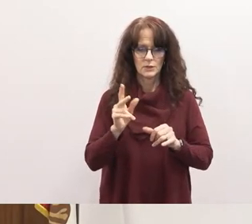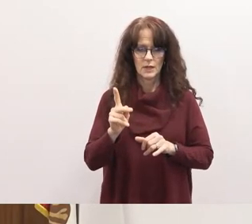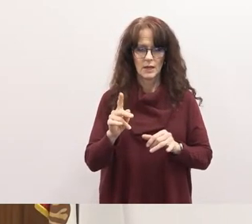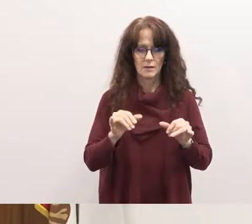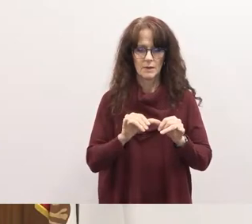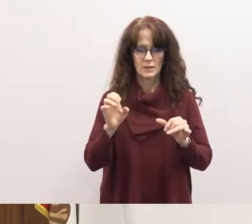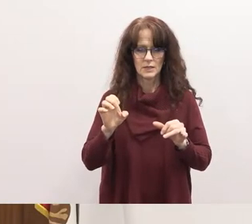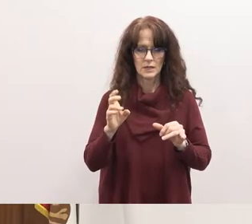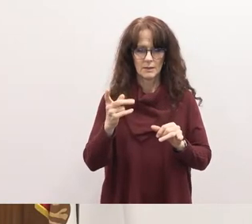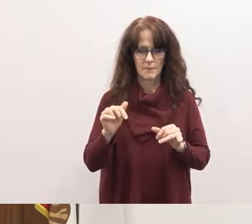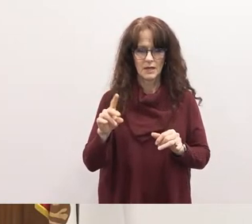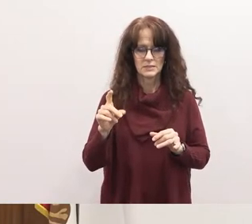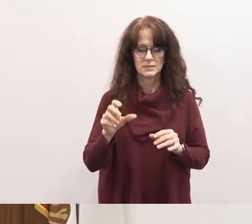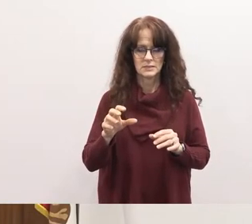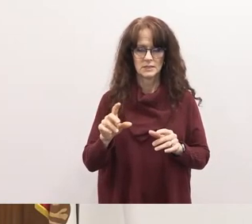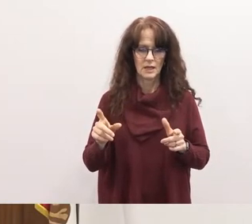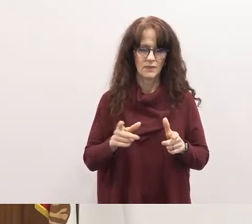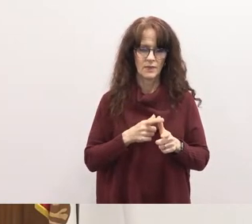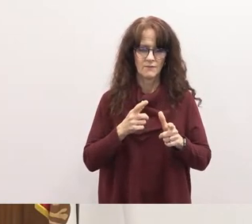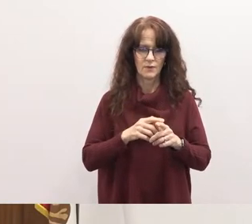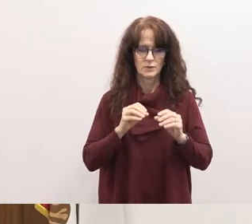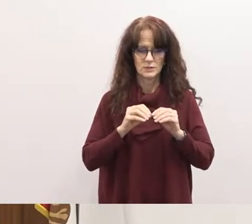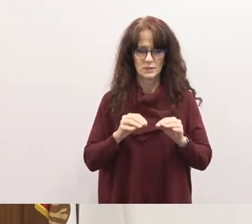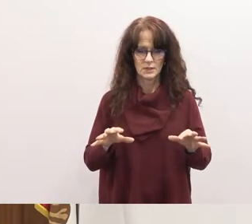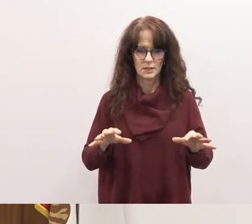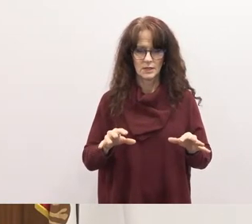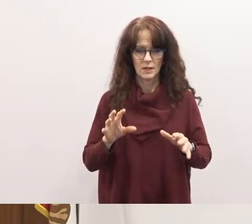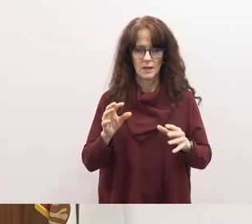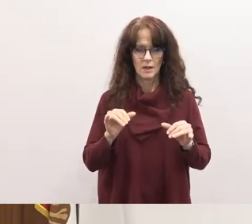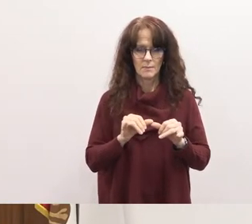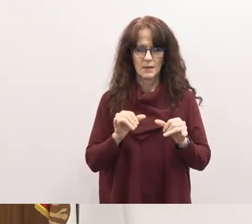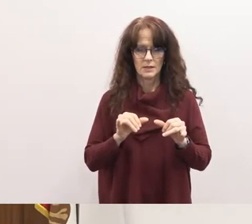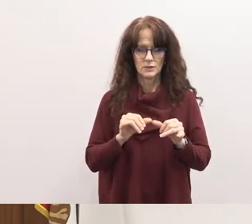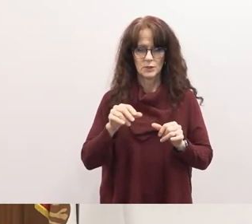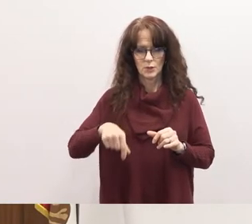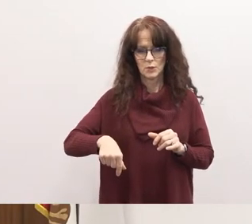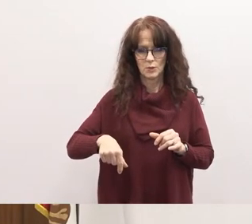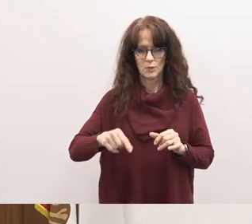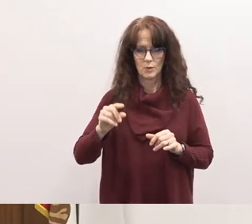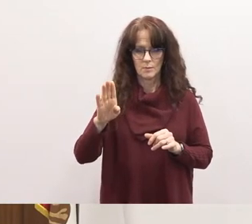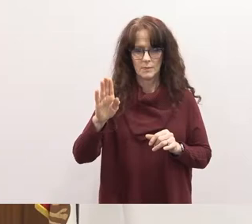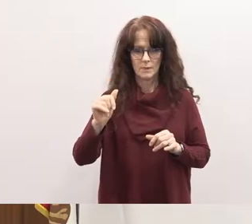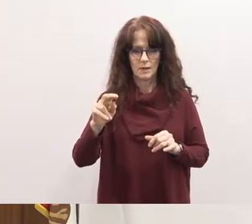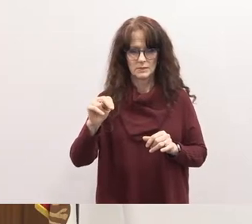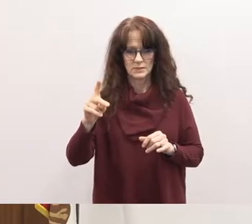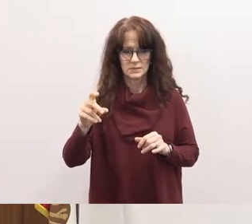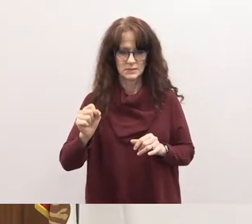E bonds and the first issuance of Measure Q bonds.